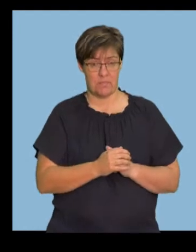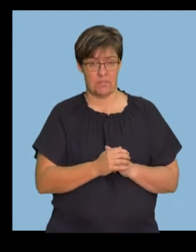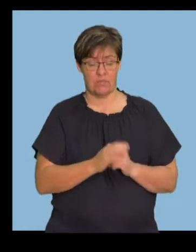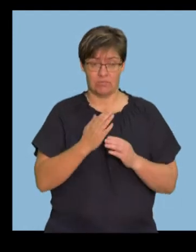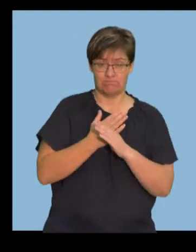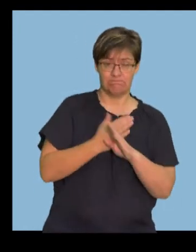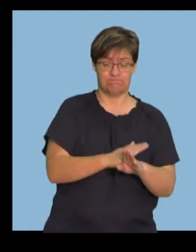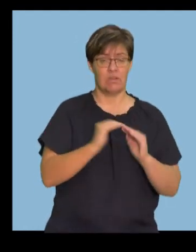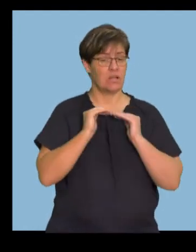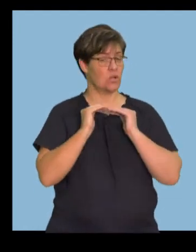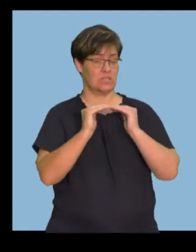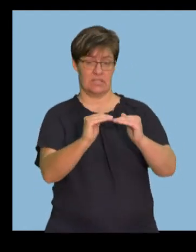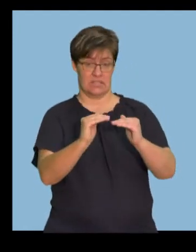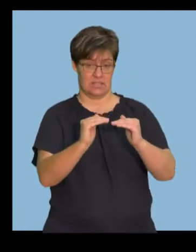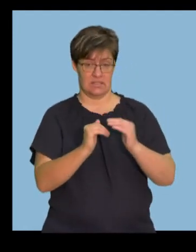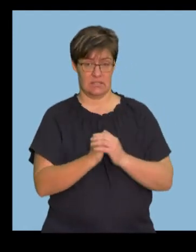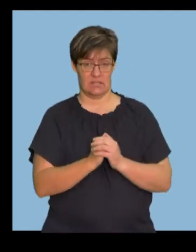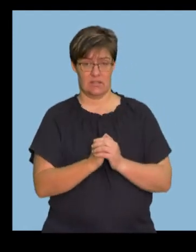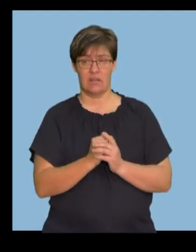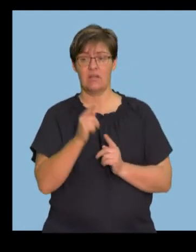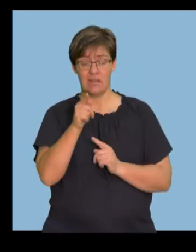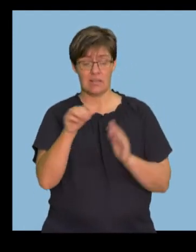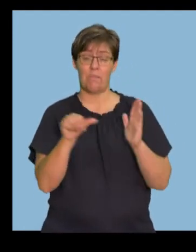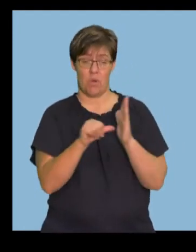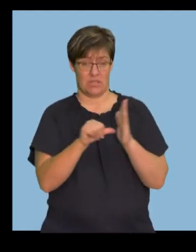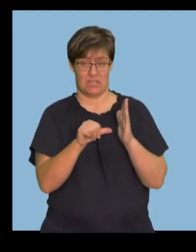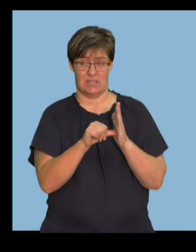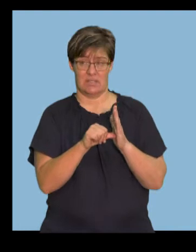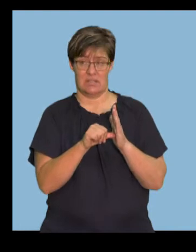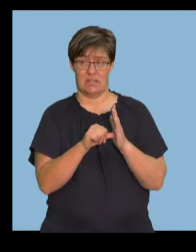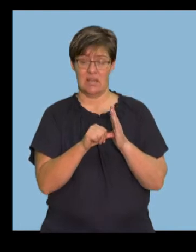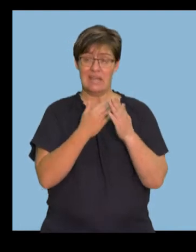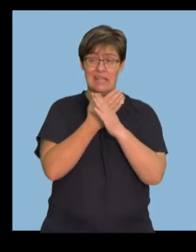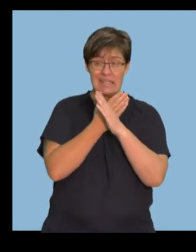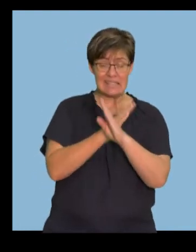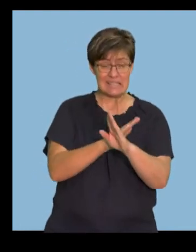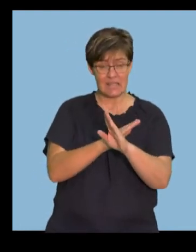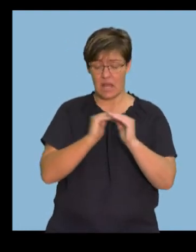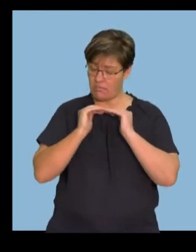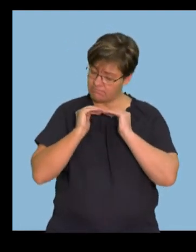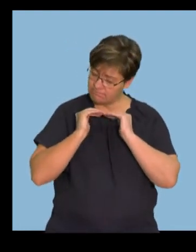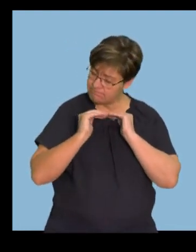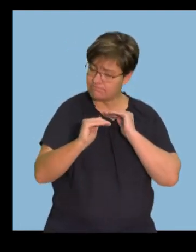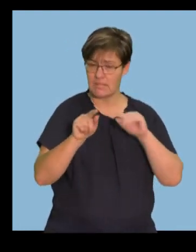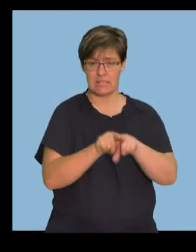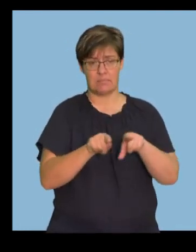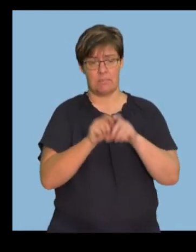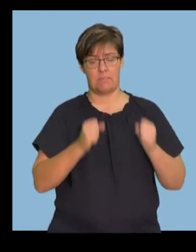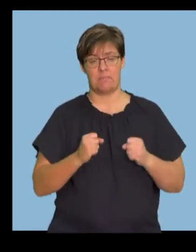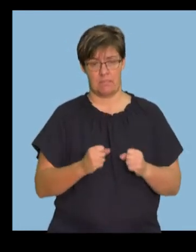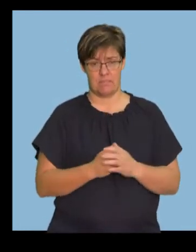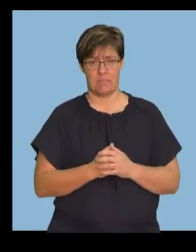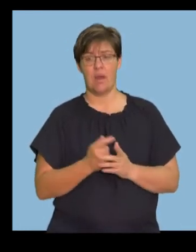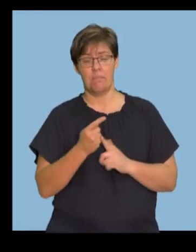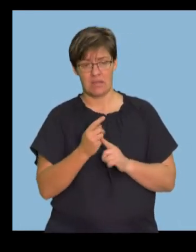okay, when resistance remained constant, this is a condition that's very important for us to actually qualify that relationship.